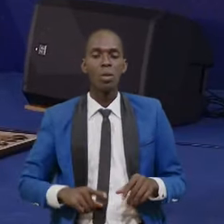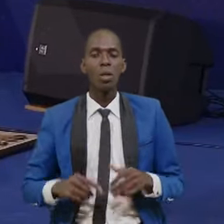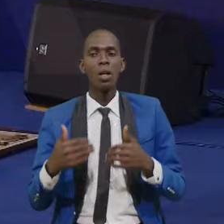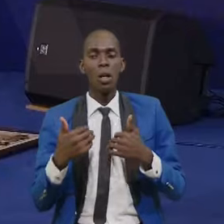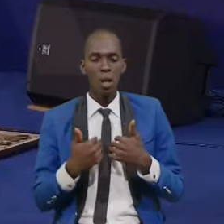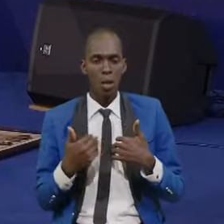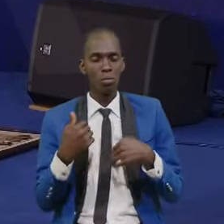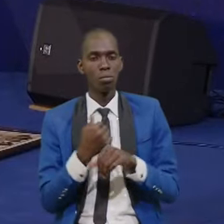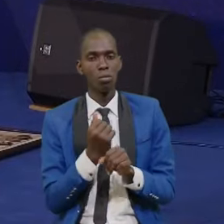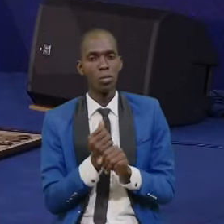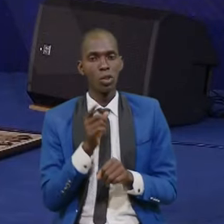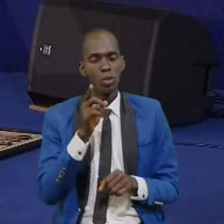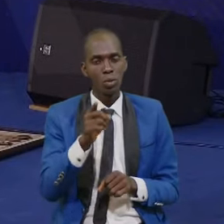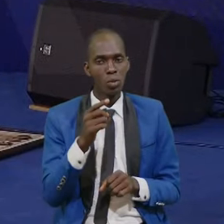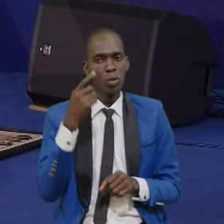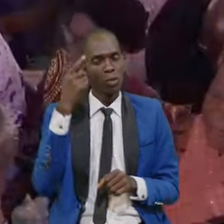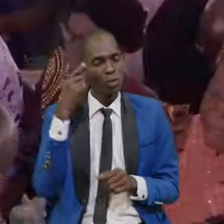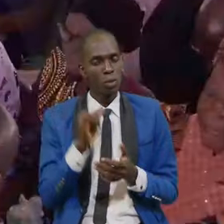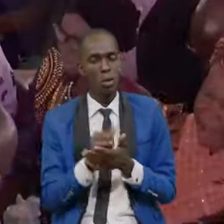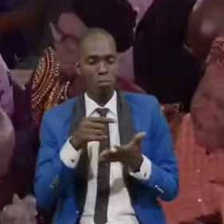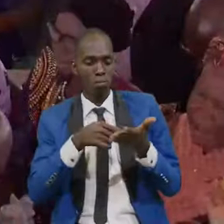you that you are okay.